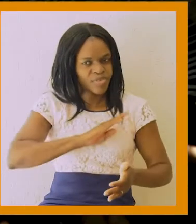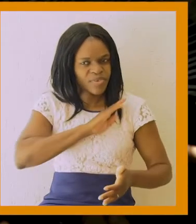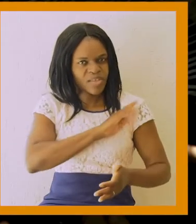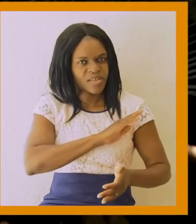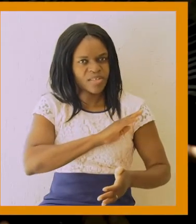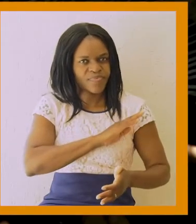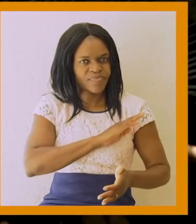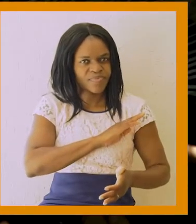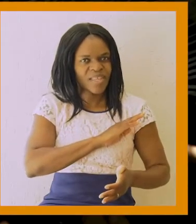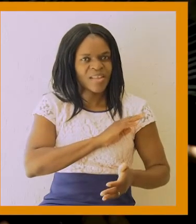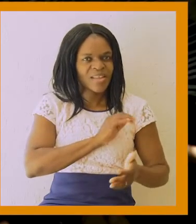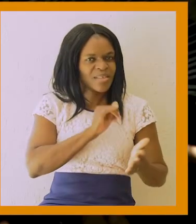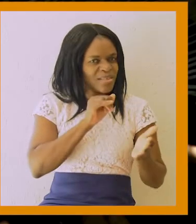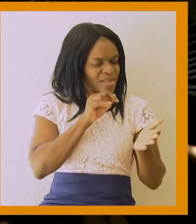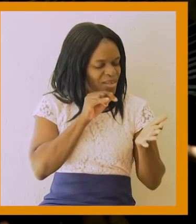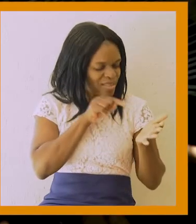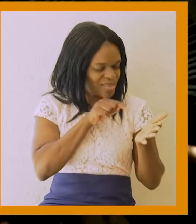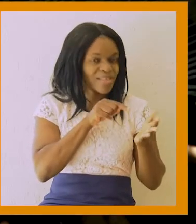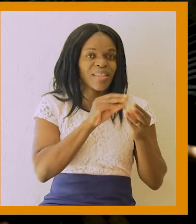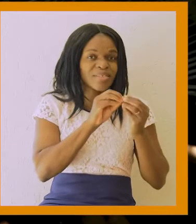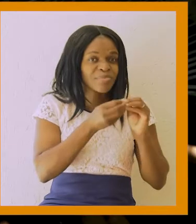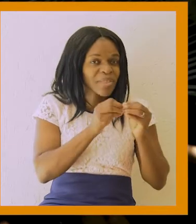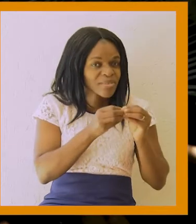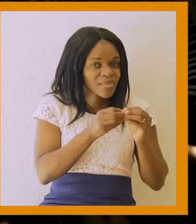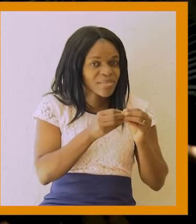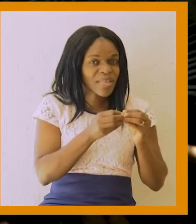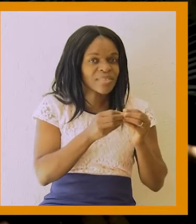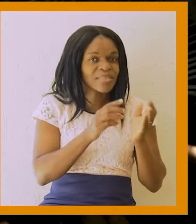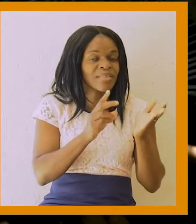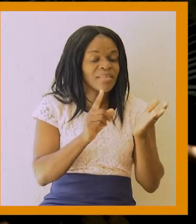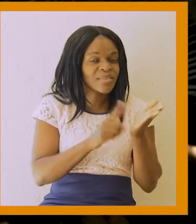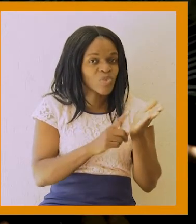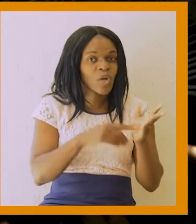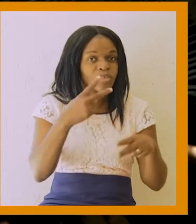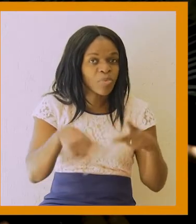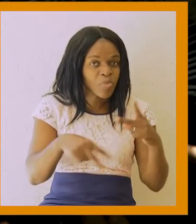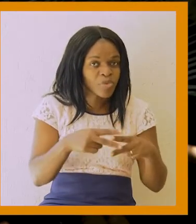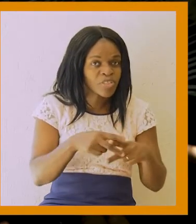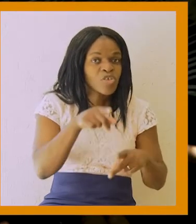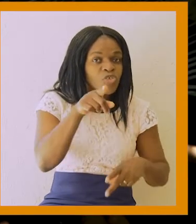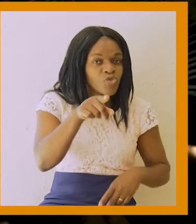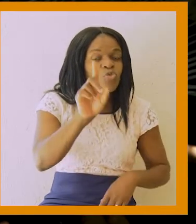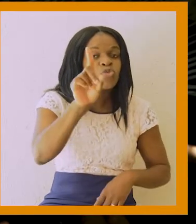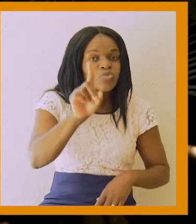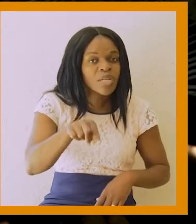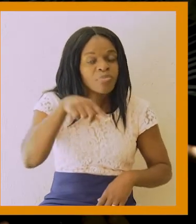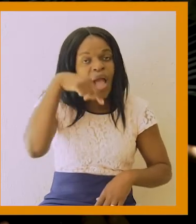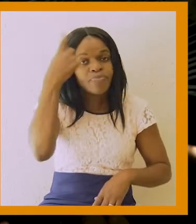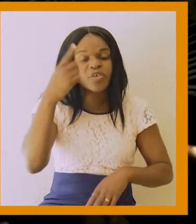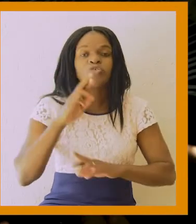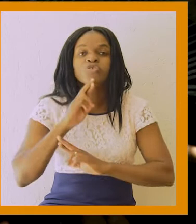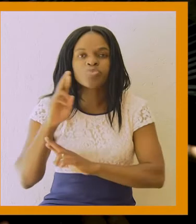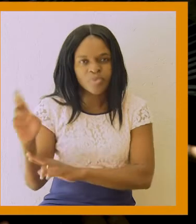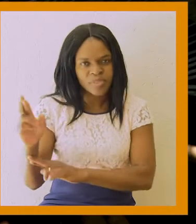attitudes and behavior that perpetuate sexual violence and be able to report, services